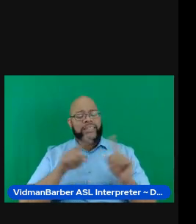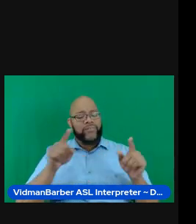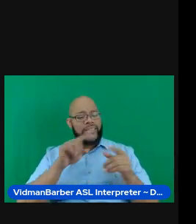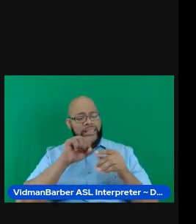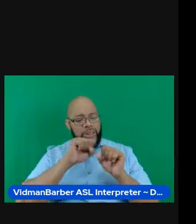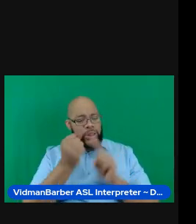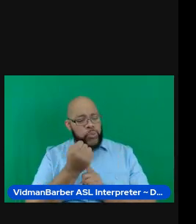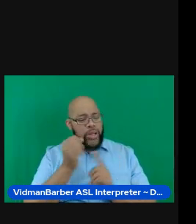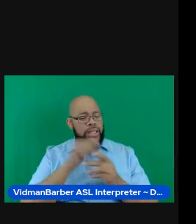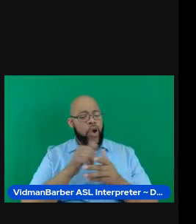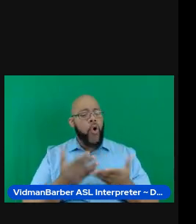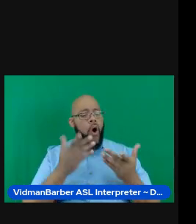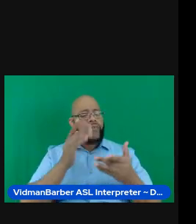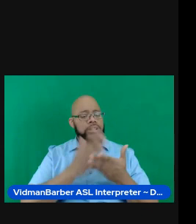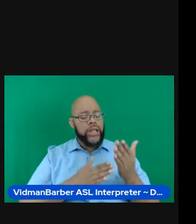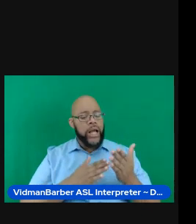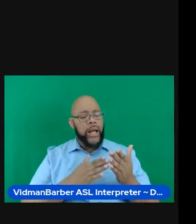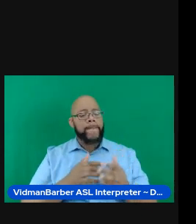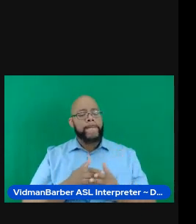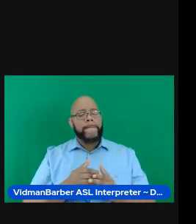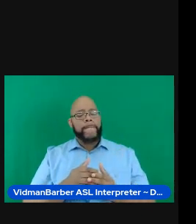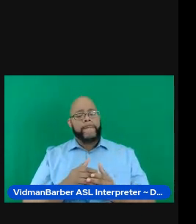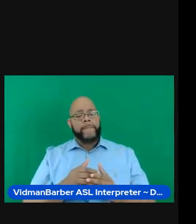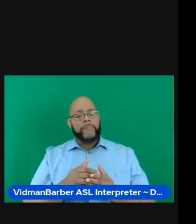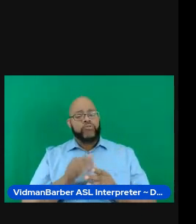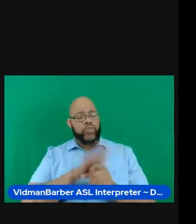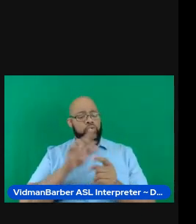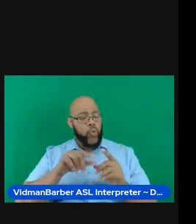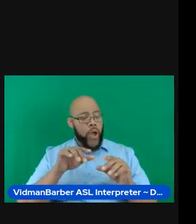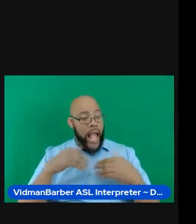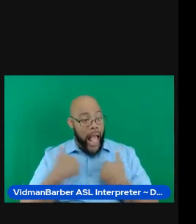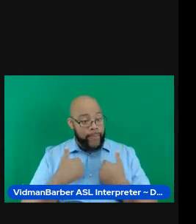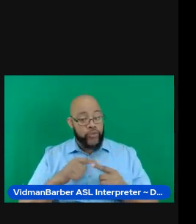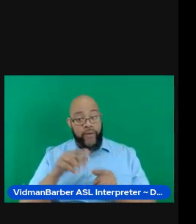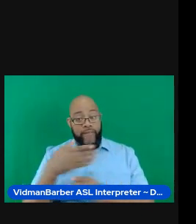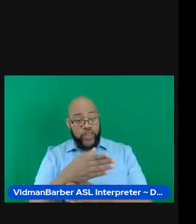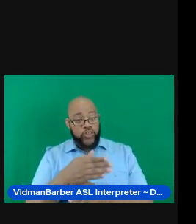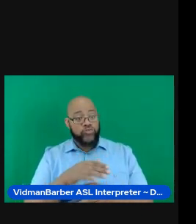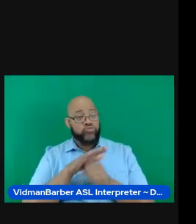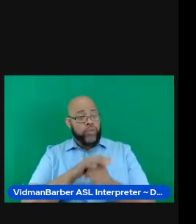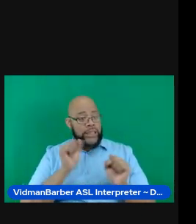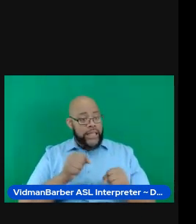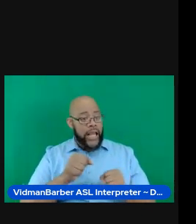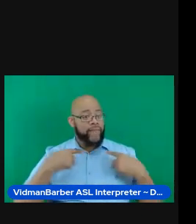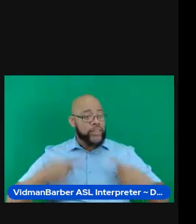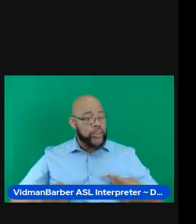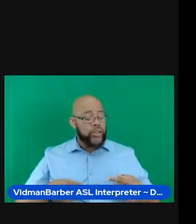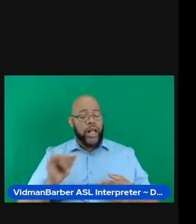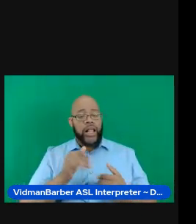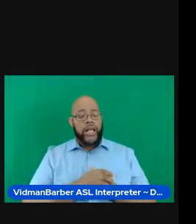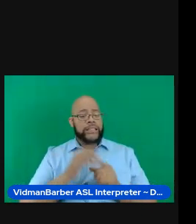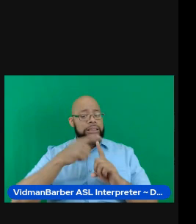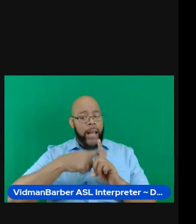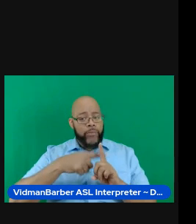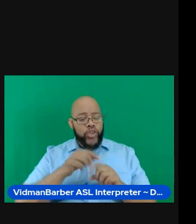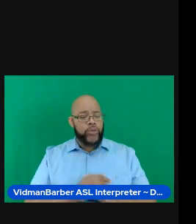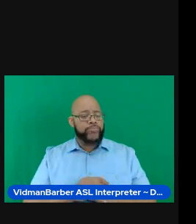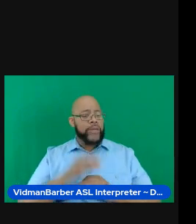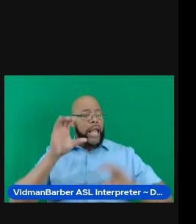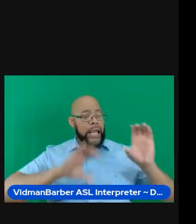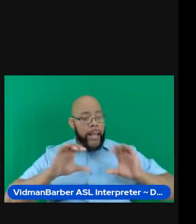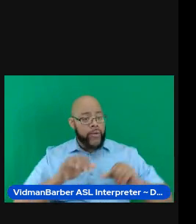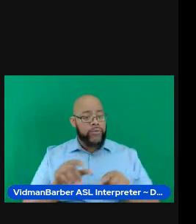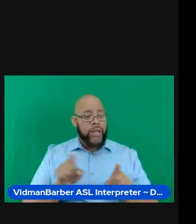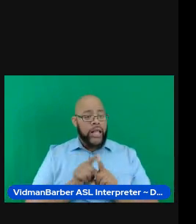can offer some risk to a living organism. For fish, stressor can be physical, like temperature, chemical,